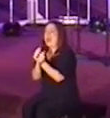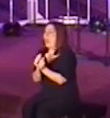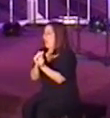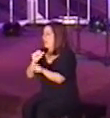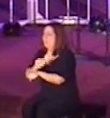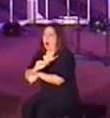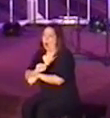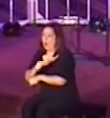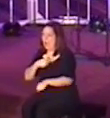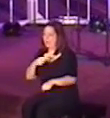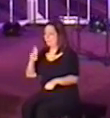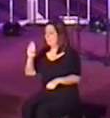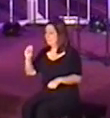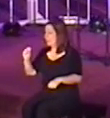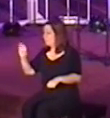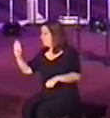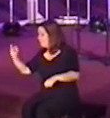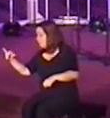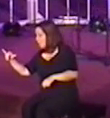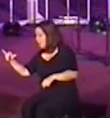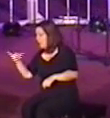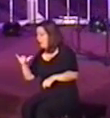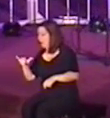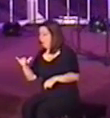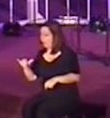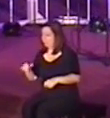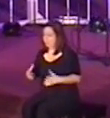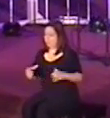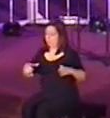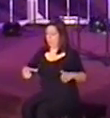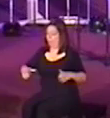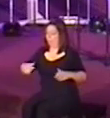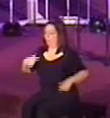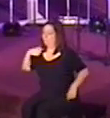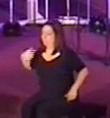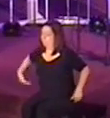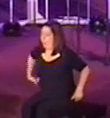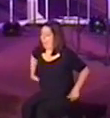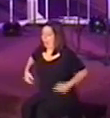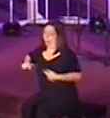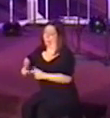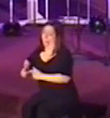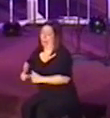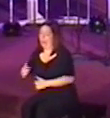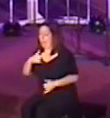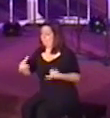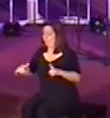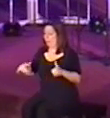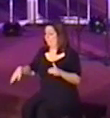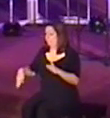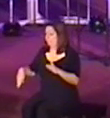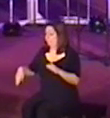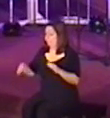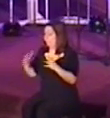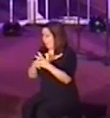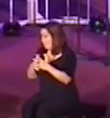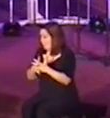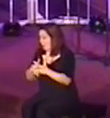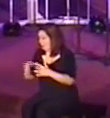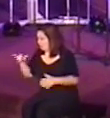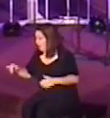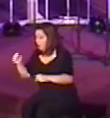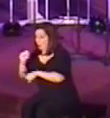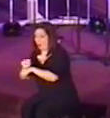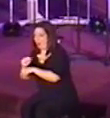And I was a busboy as well, and we had to carry around the dishes, and my back hurt. And I even played football, and I was worked, man. I was